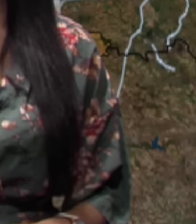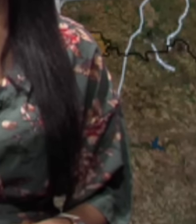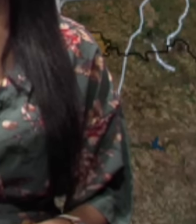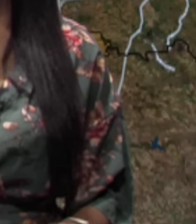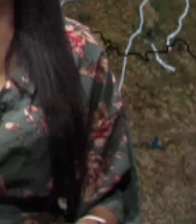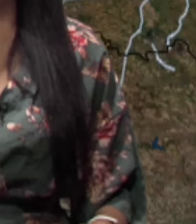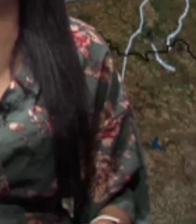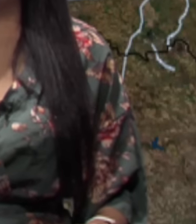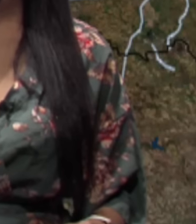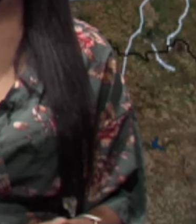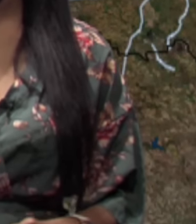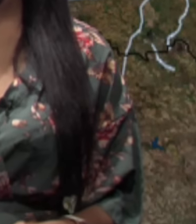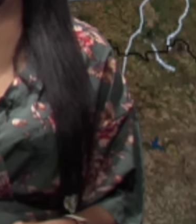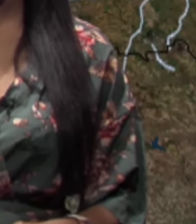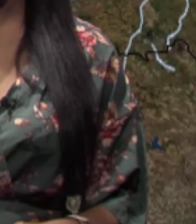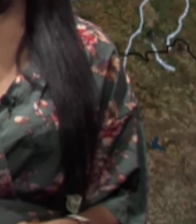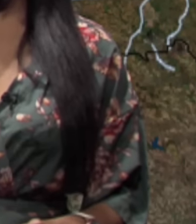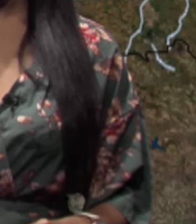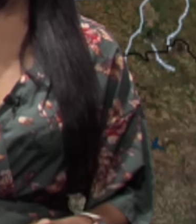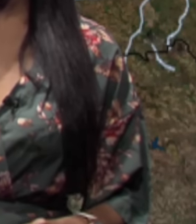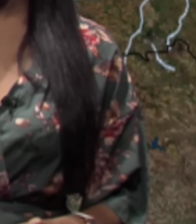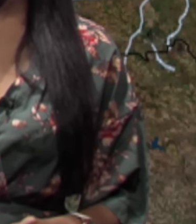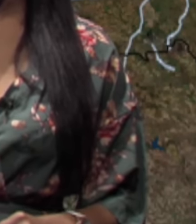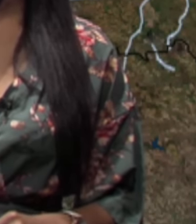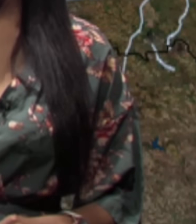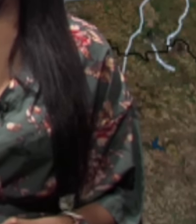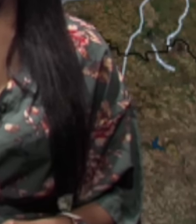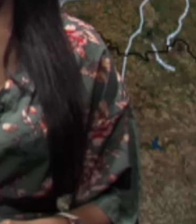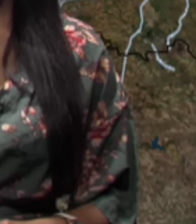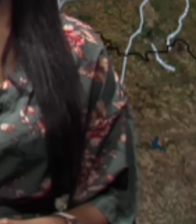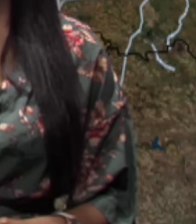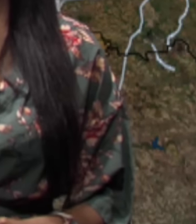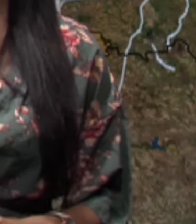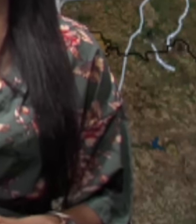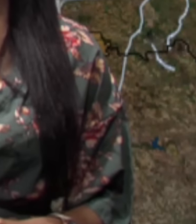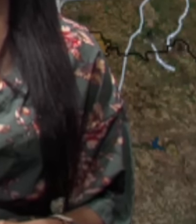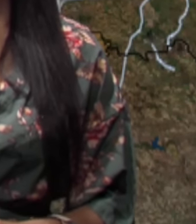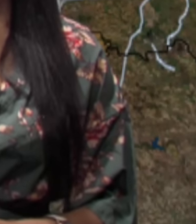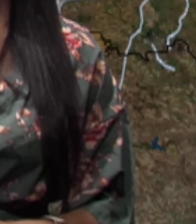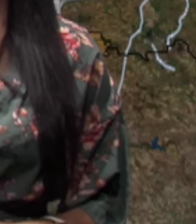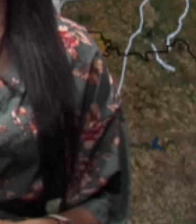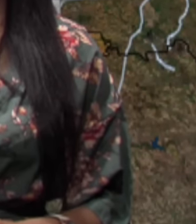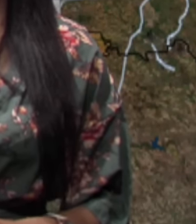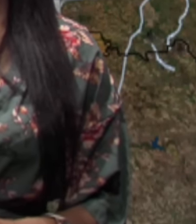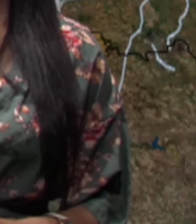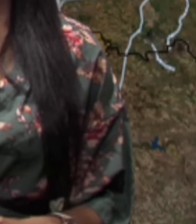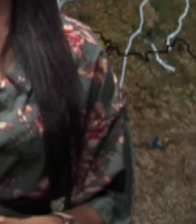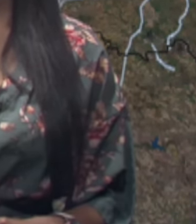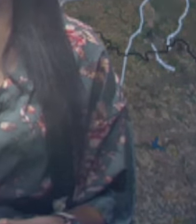di le 9 go a go di le 30 mo Thapameng mo gaetsho maemo a bosa felela fano a re kopane gape mo nakong e tlang.